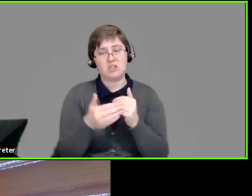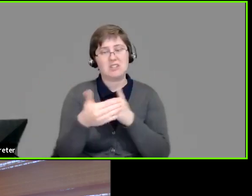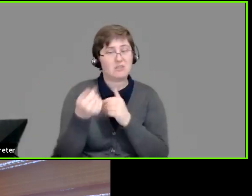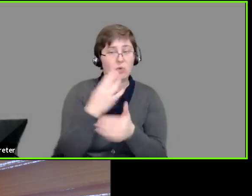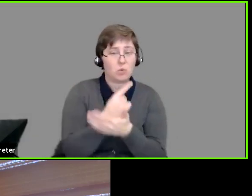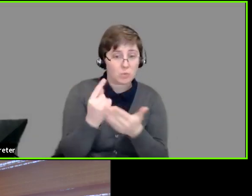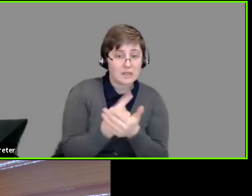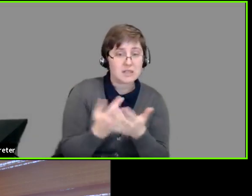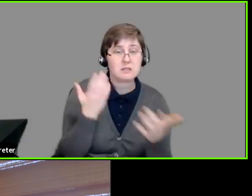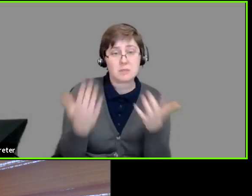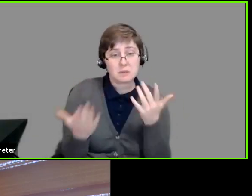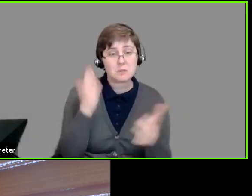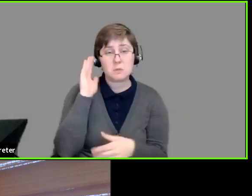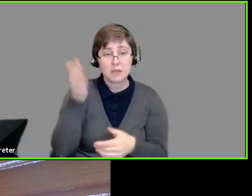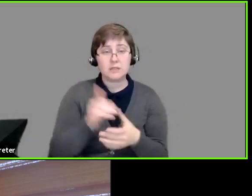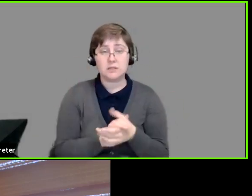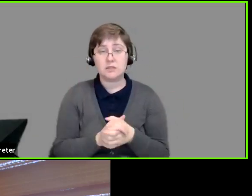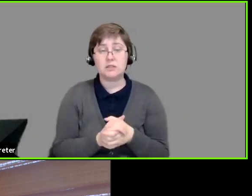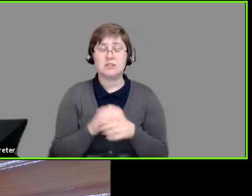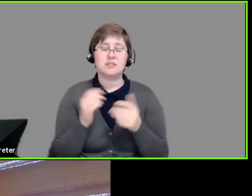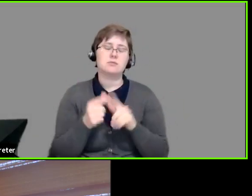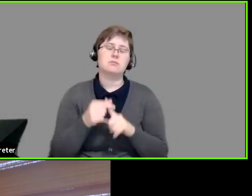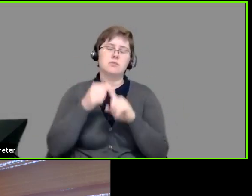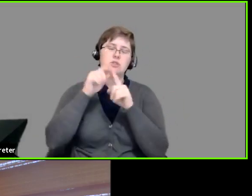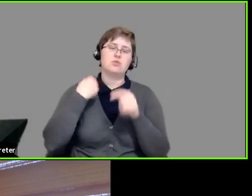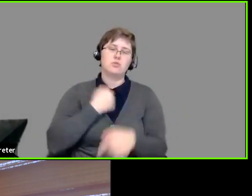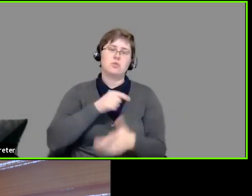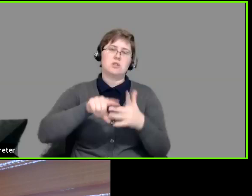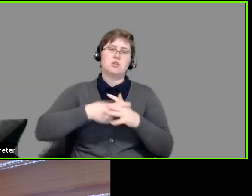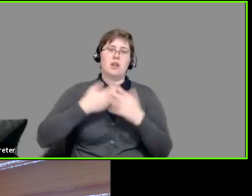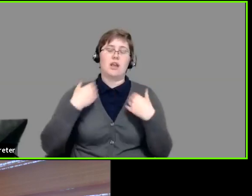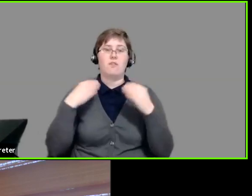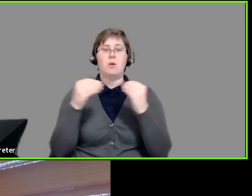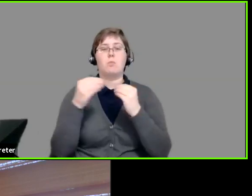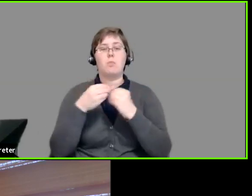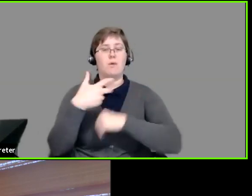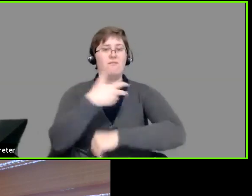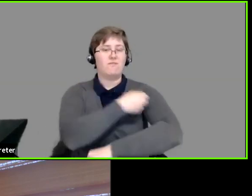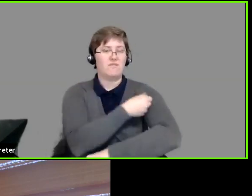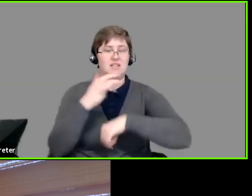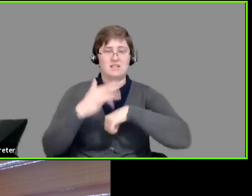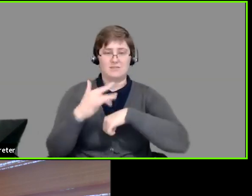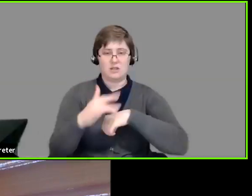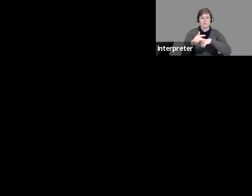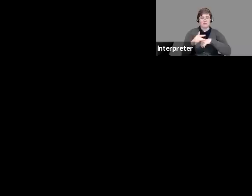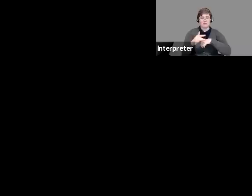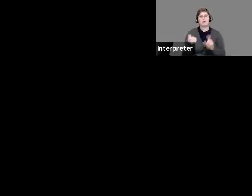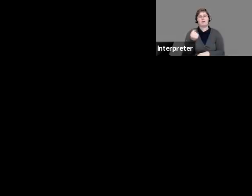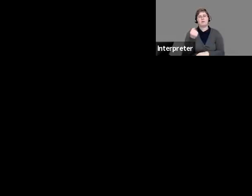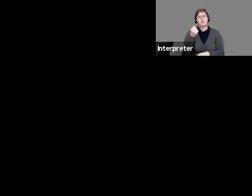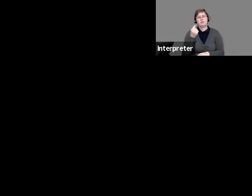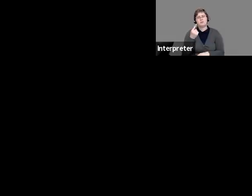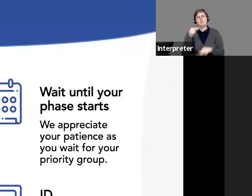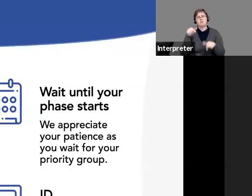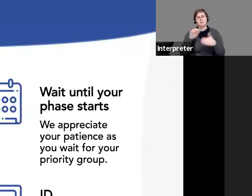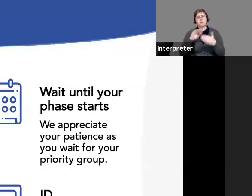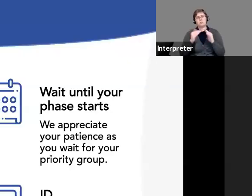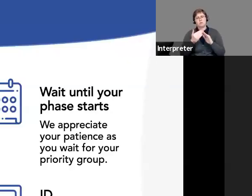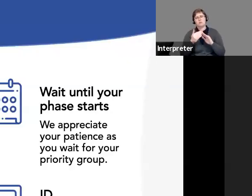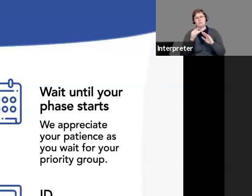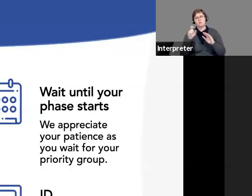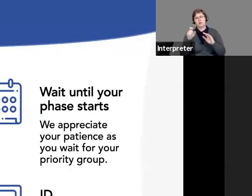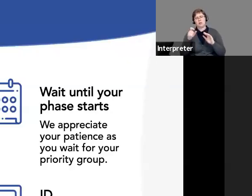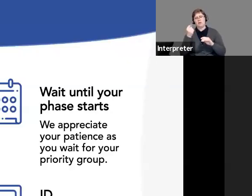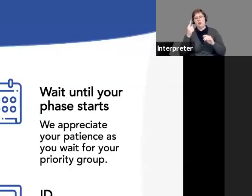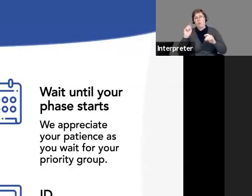weeks as we begin to get more vaccine in, but again, understand the community a little bit better and where these are